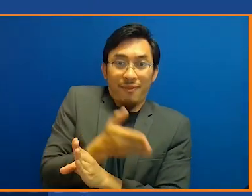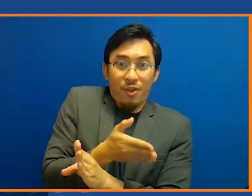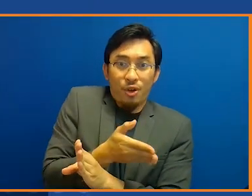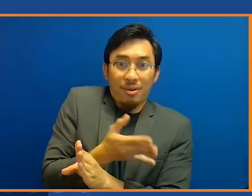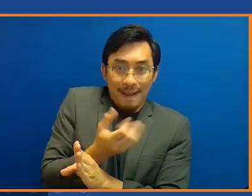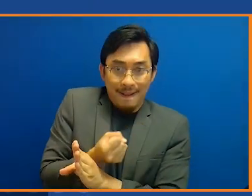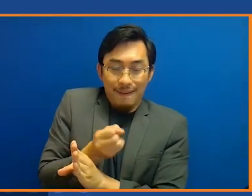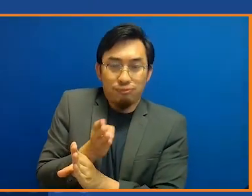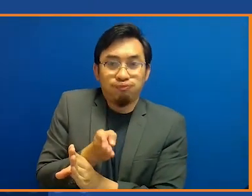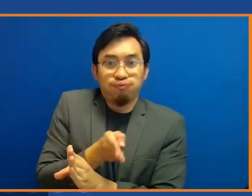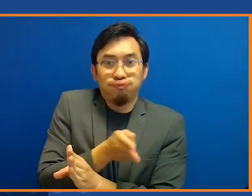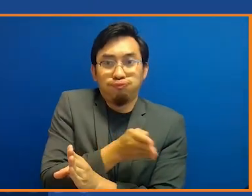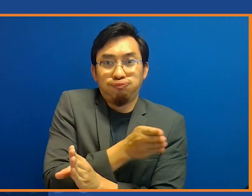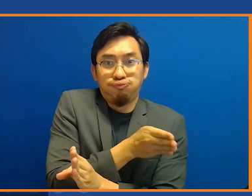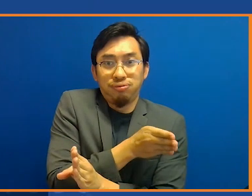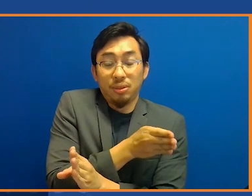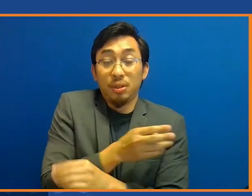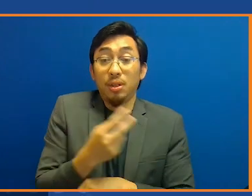2004.